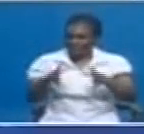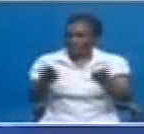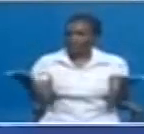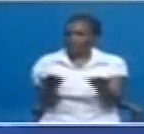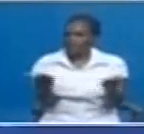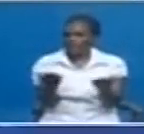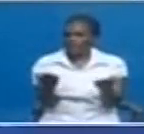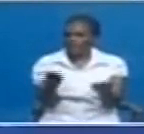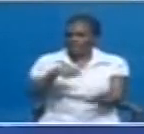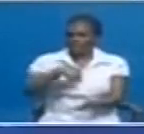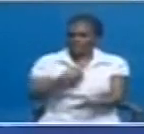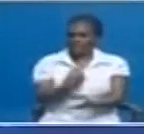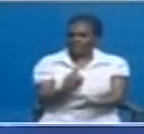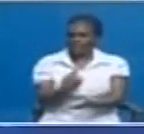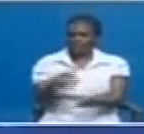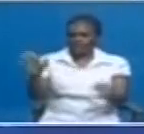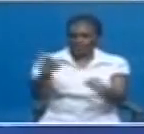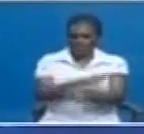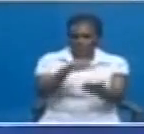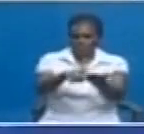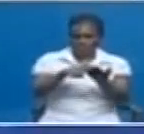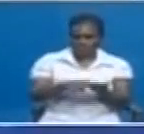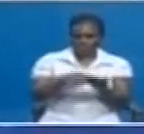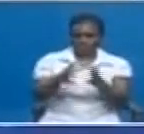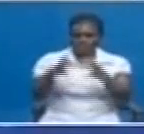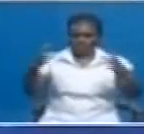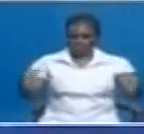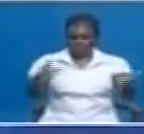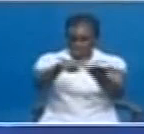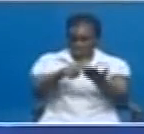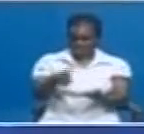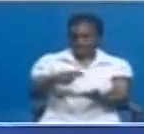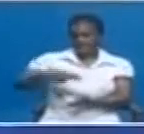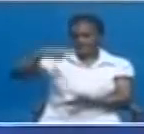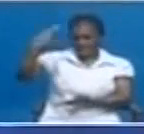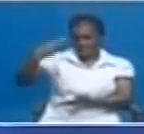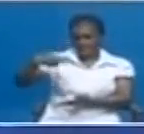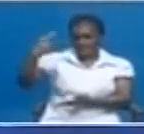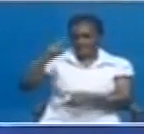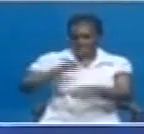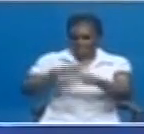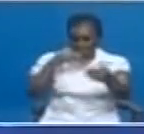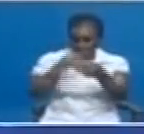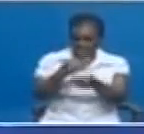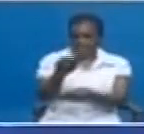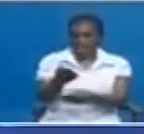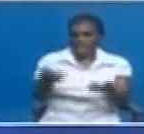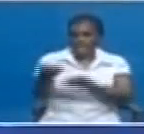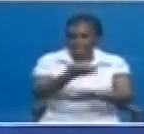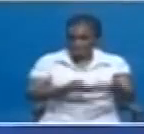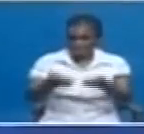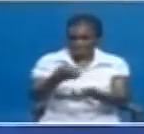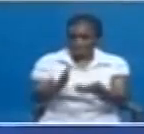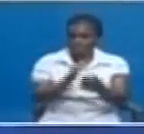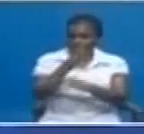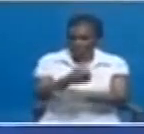will the portfolio of debt, the growth rate of the debt, be as high as your overall GDP growth rates? Because if your economy is growing faster than